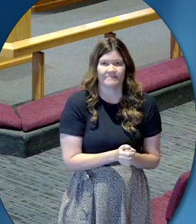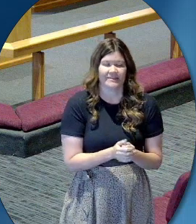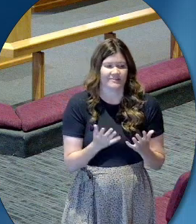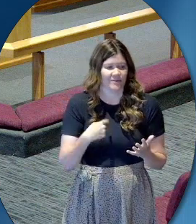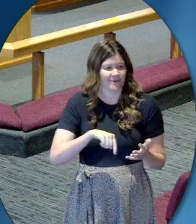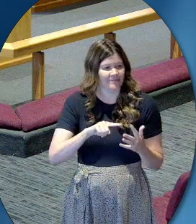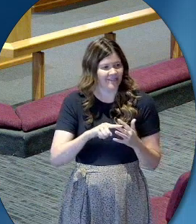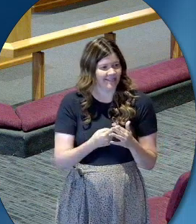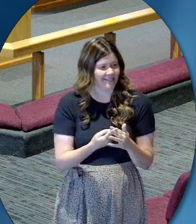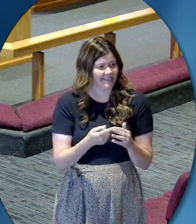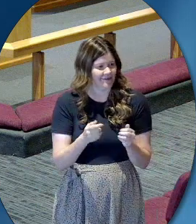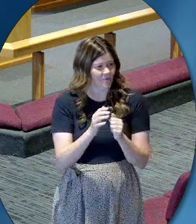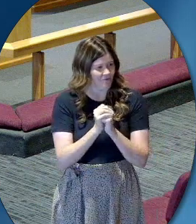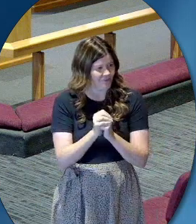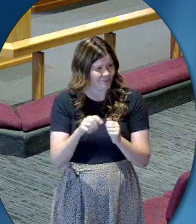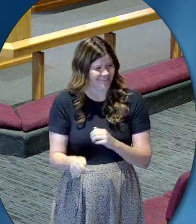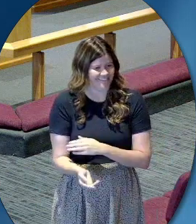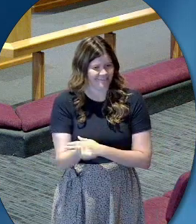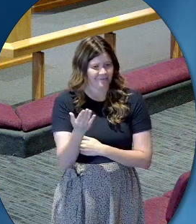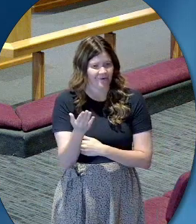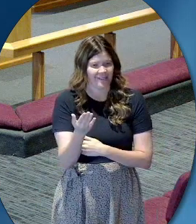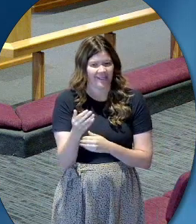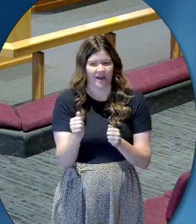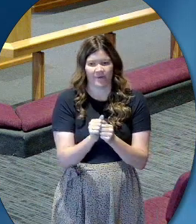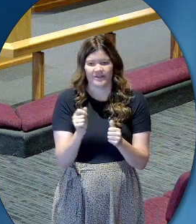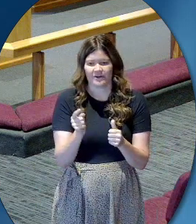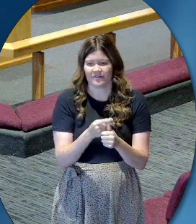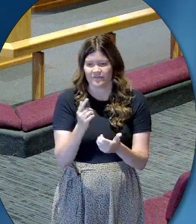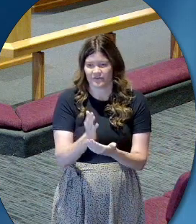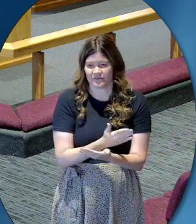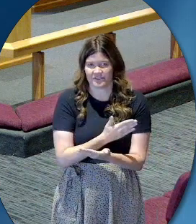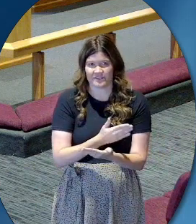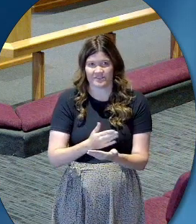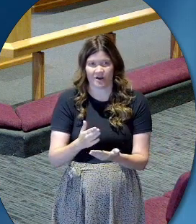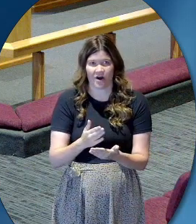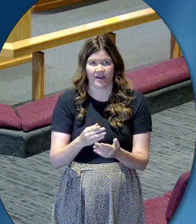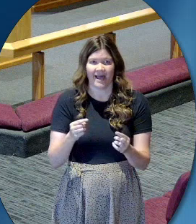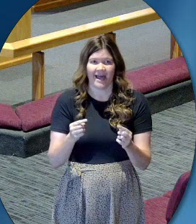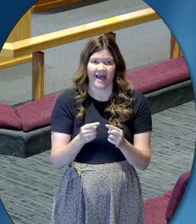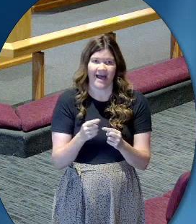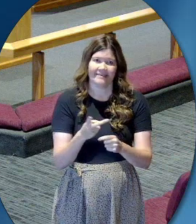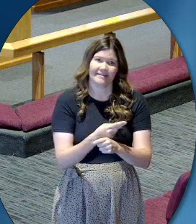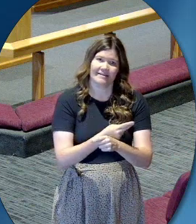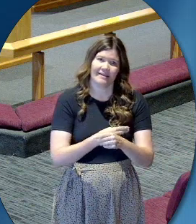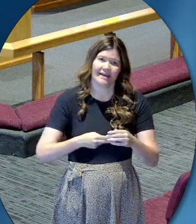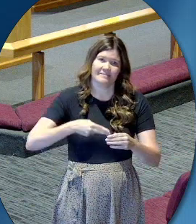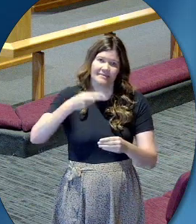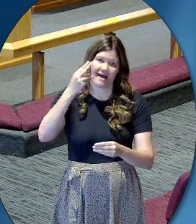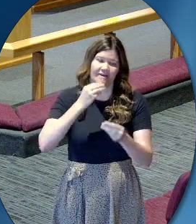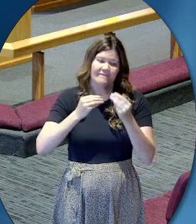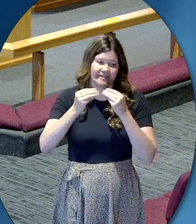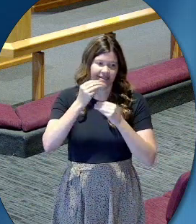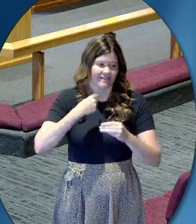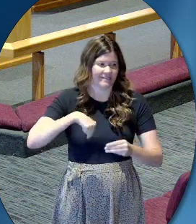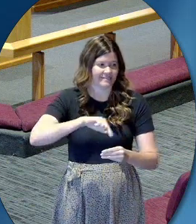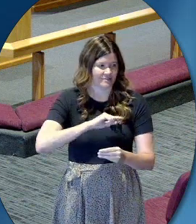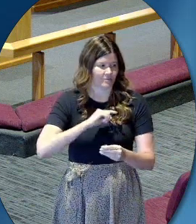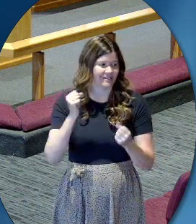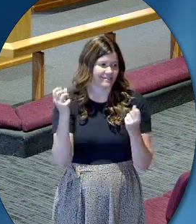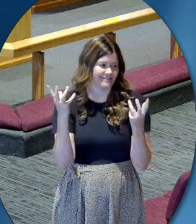let's begin our worship this morning with our opening hymn, "At the Lamb's High Feast We Sing." Let's rise for that.